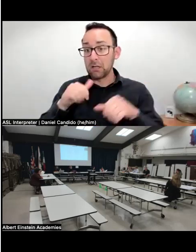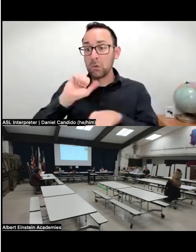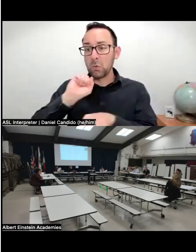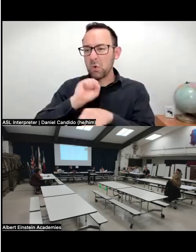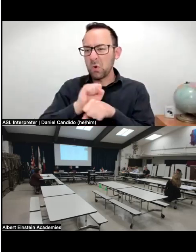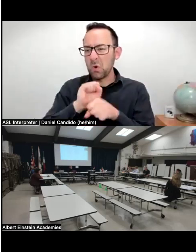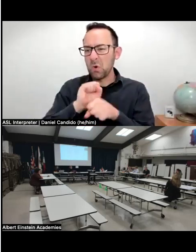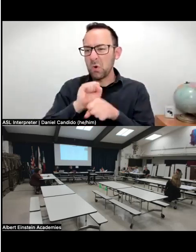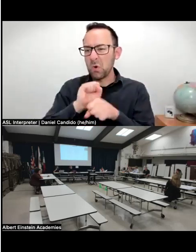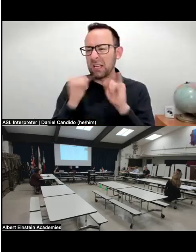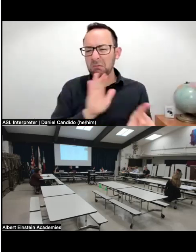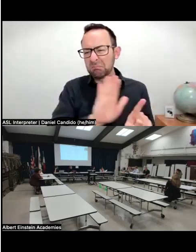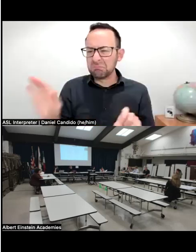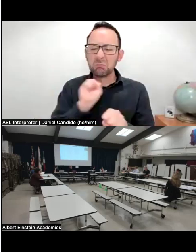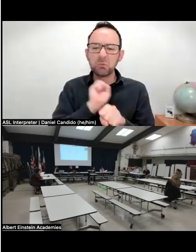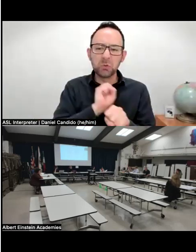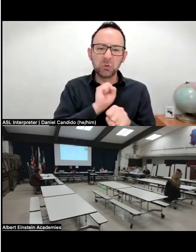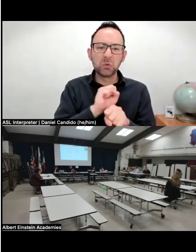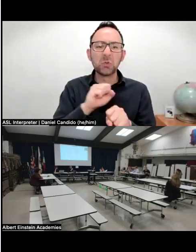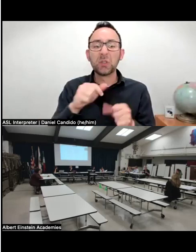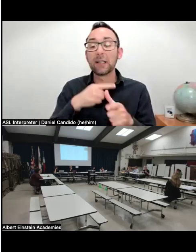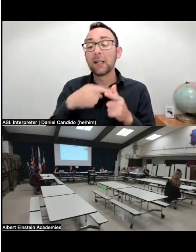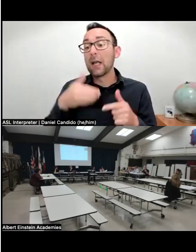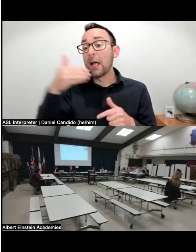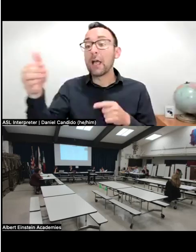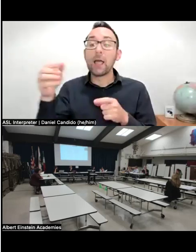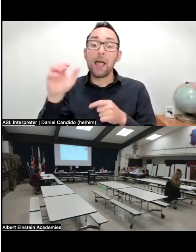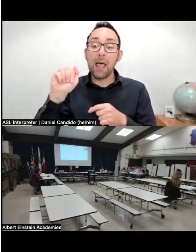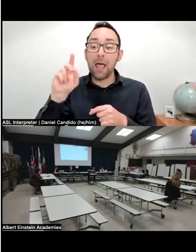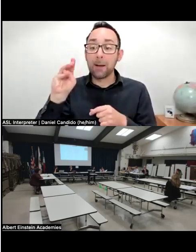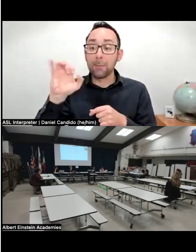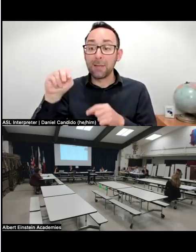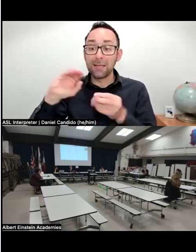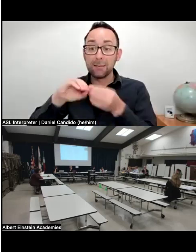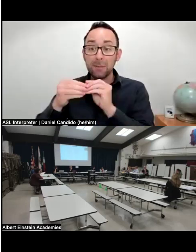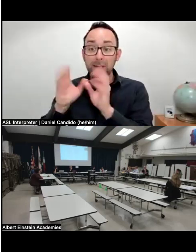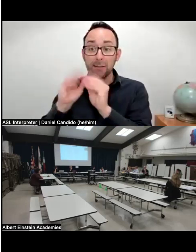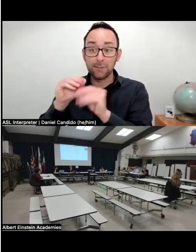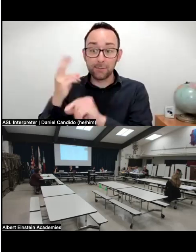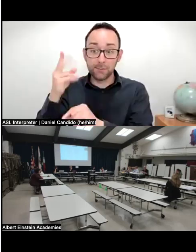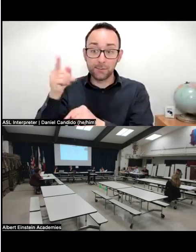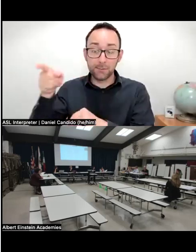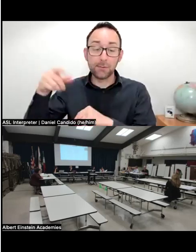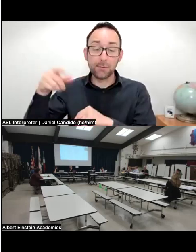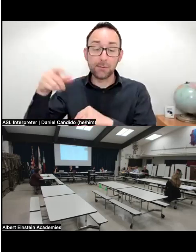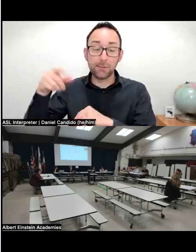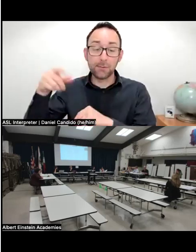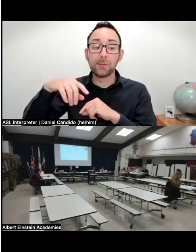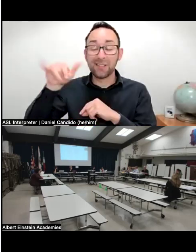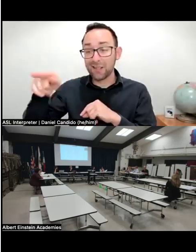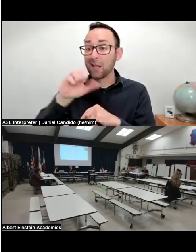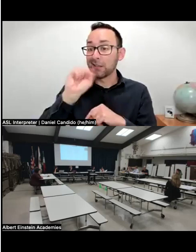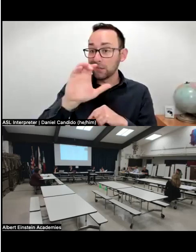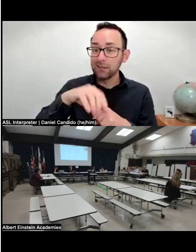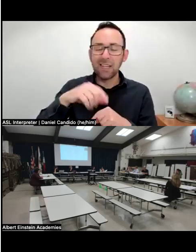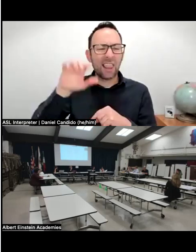see their administration meeting number 2 as a combination of administration and SSC. I know that one